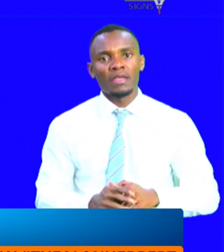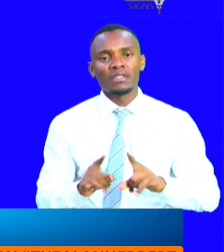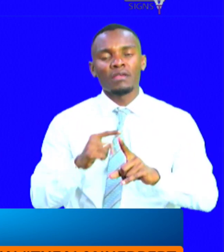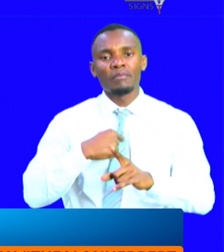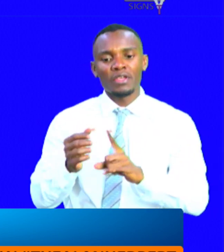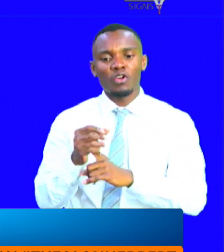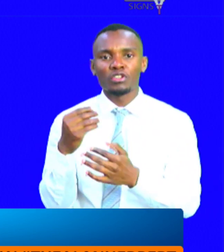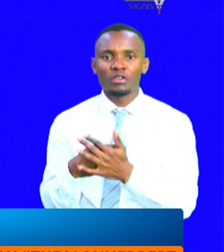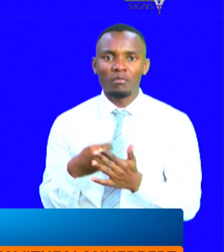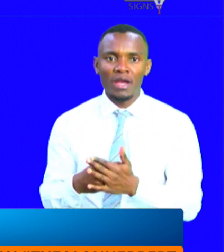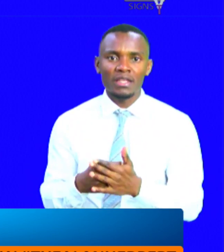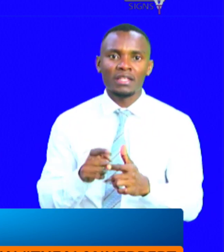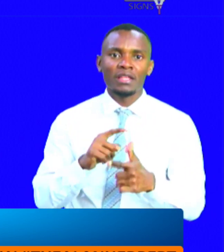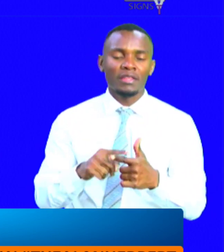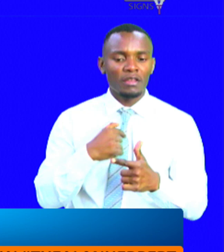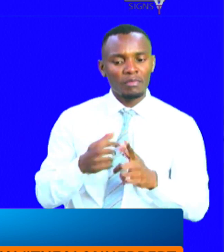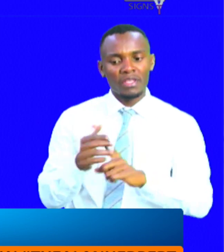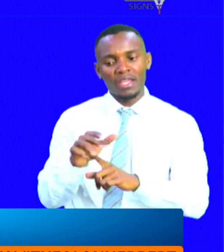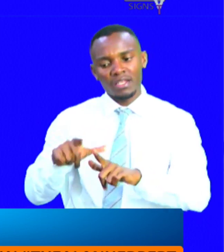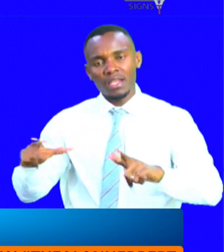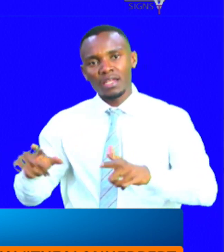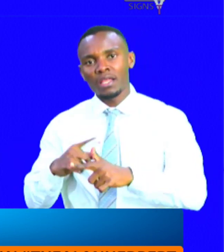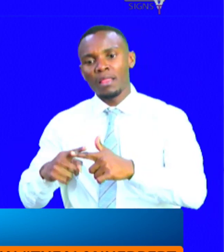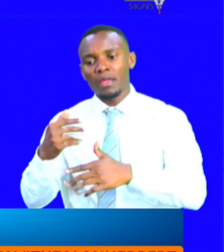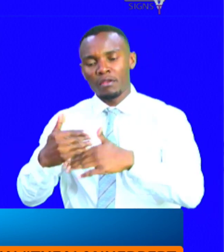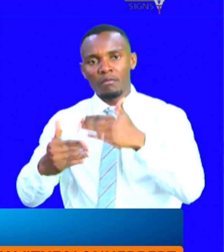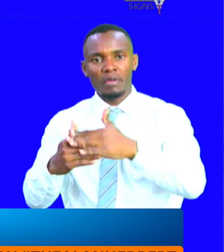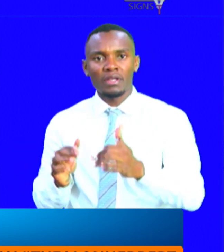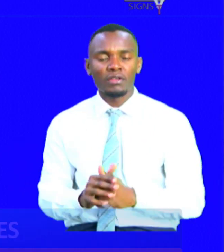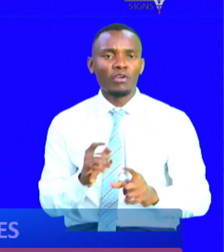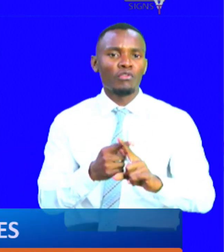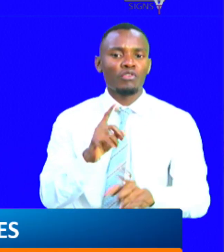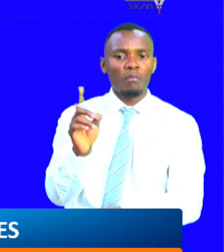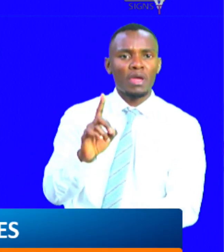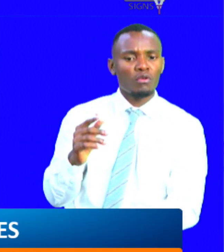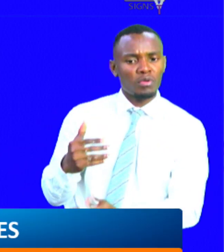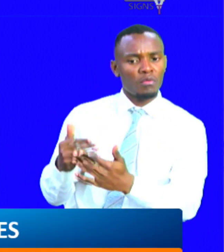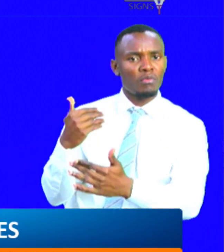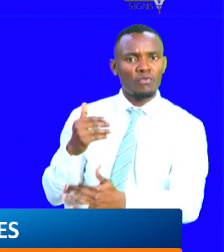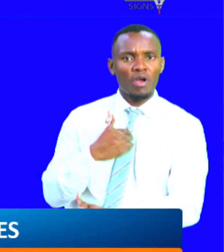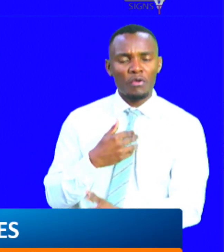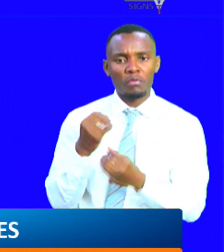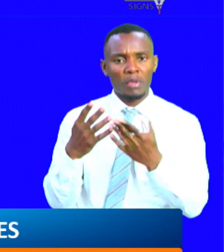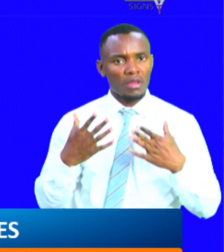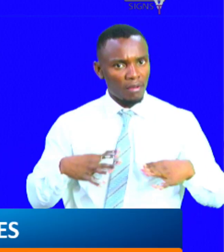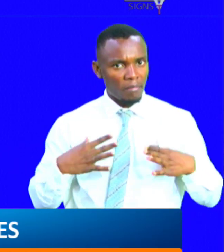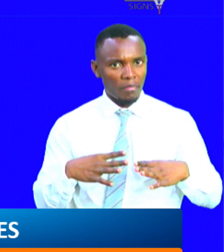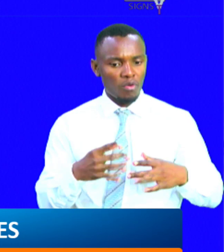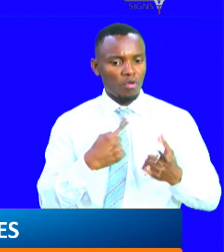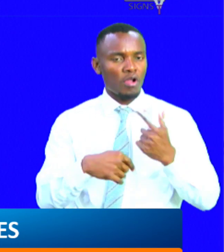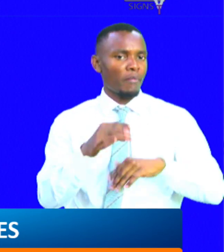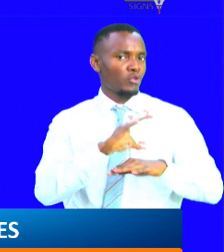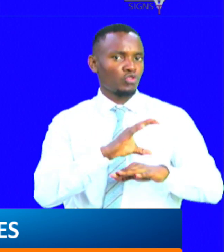ndio nikaja side nikapata plot, nikajenga hizo biashara. Kutoka Nairobi hapo nyuma kulikuwa na watu wengi sana wakuja